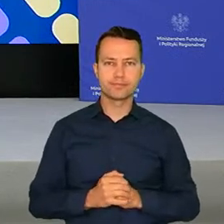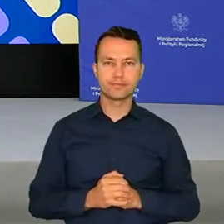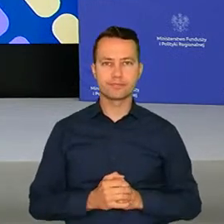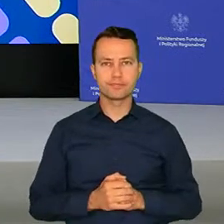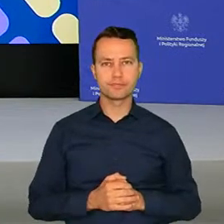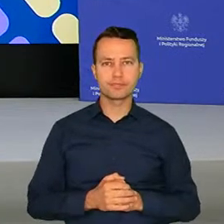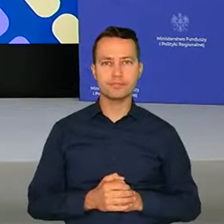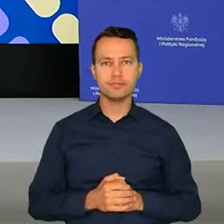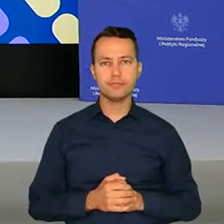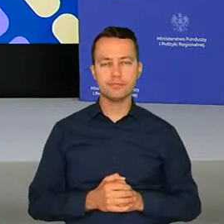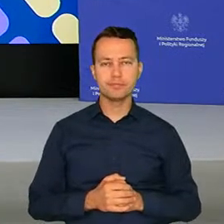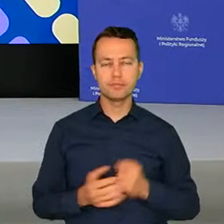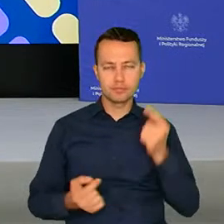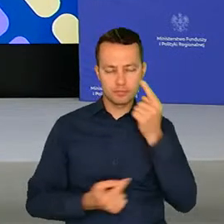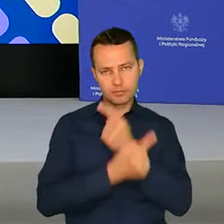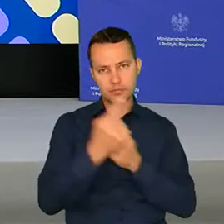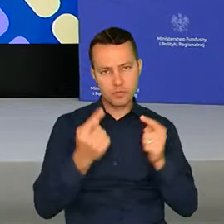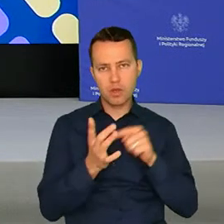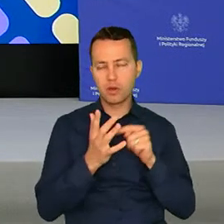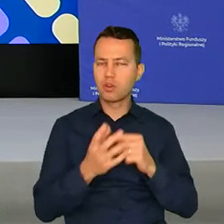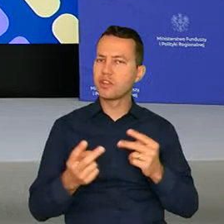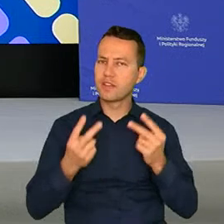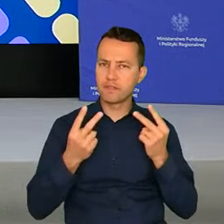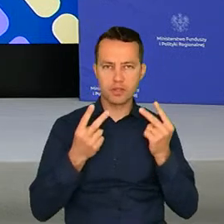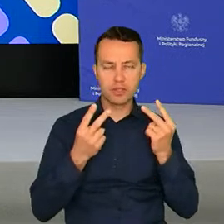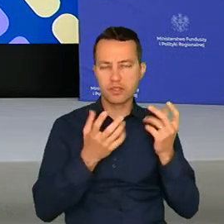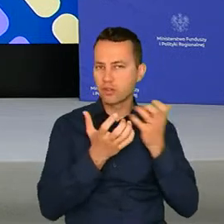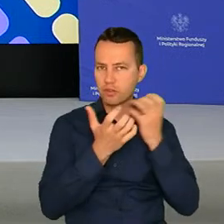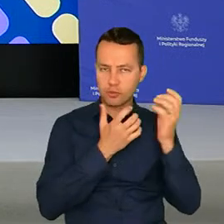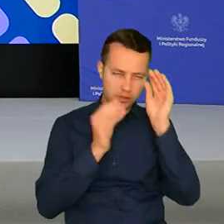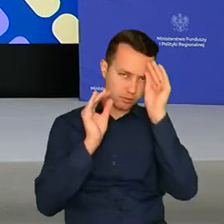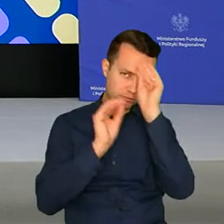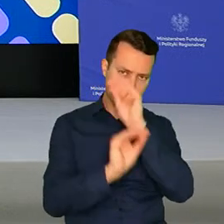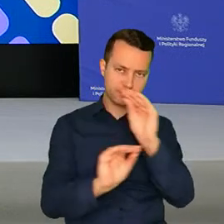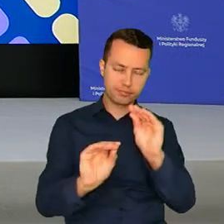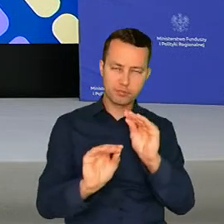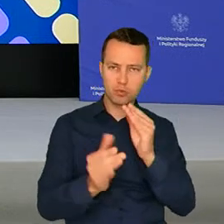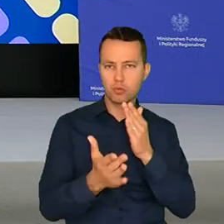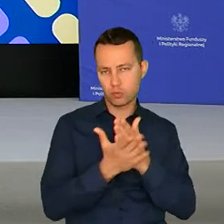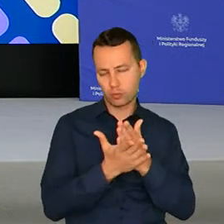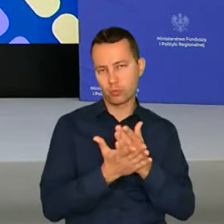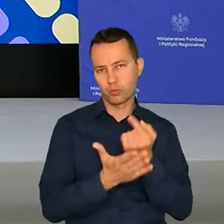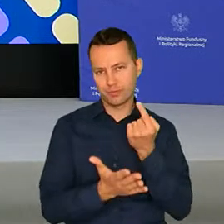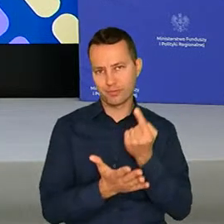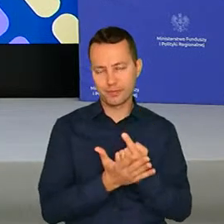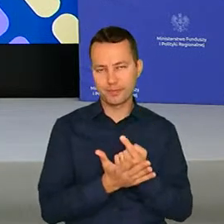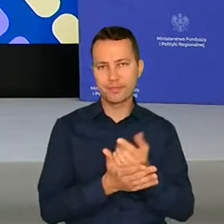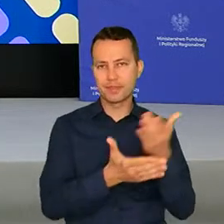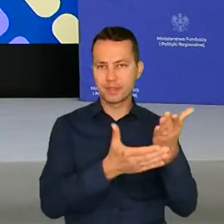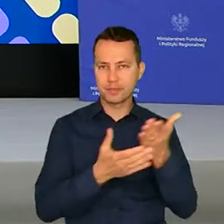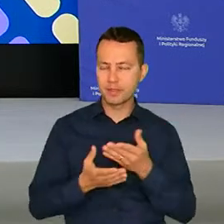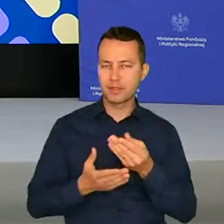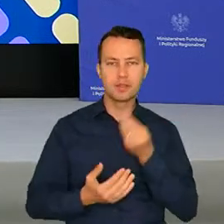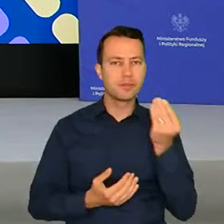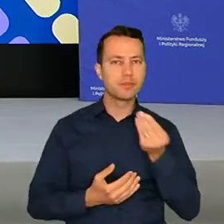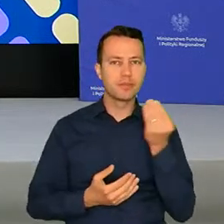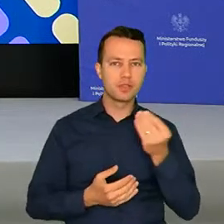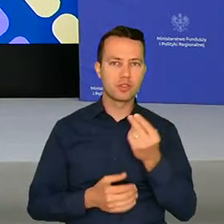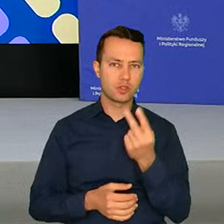I think that's the most important information that I wanted to share. I'd like